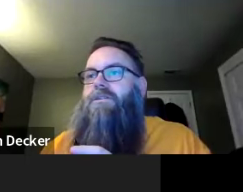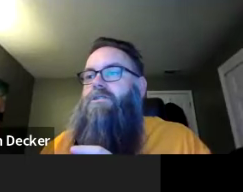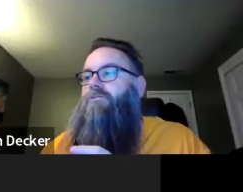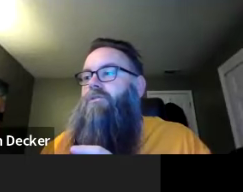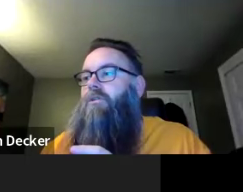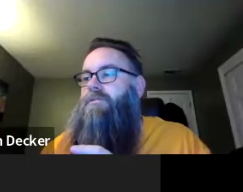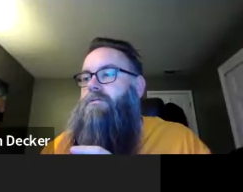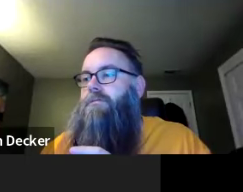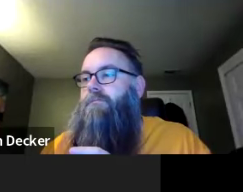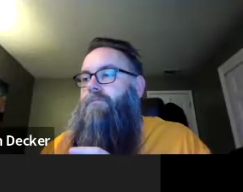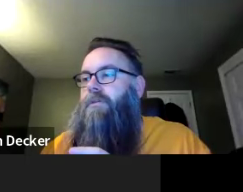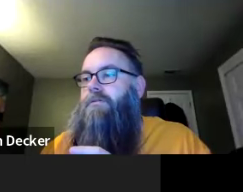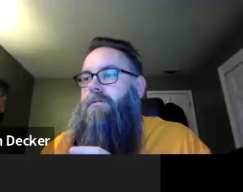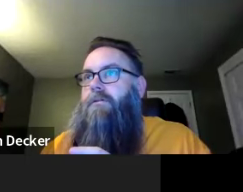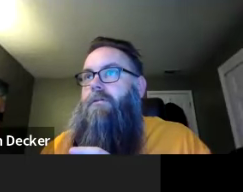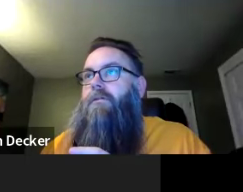also wants to contribute. Oops.